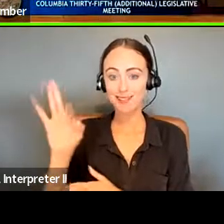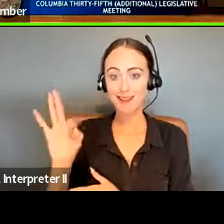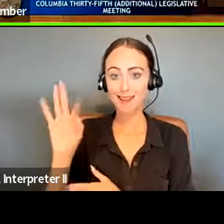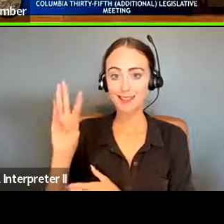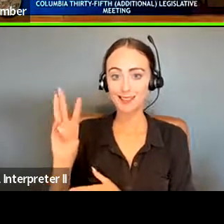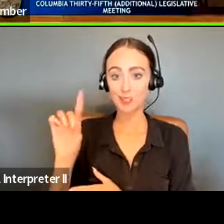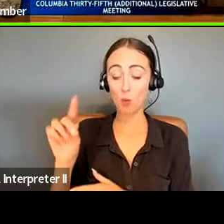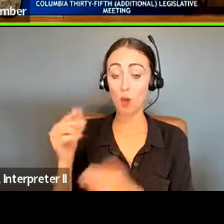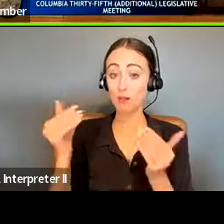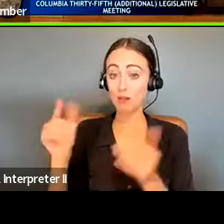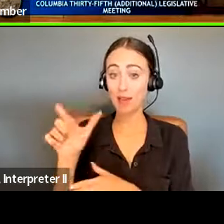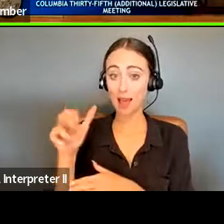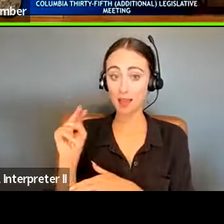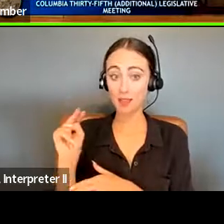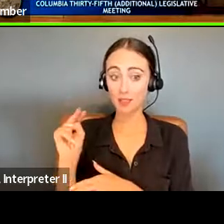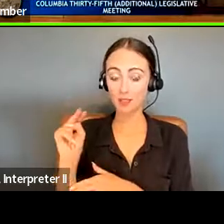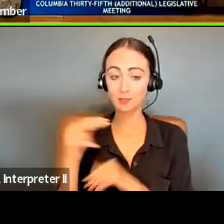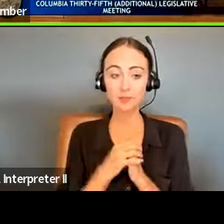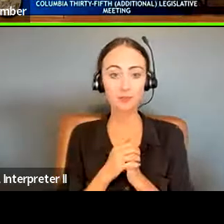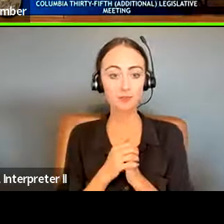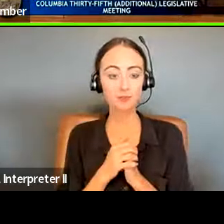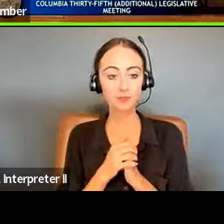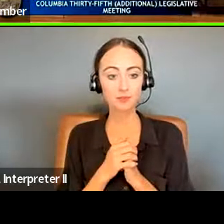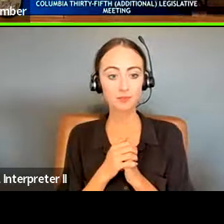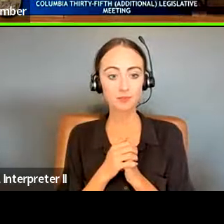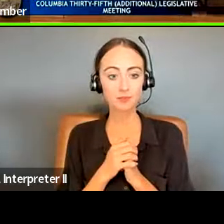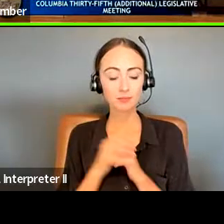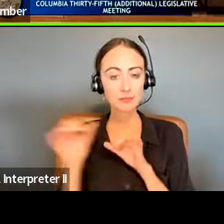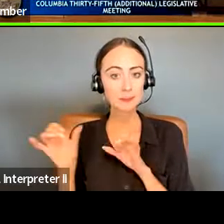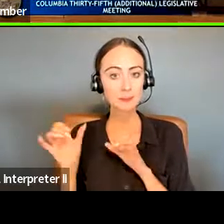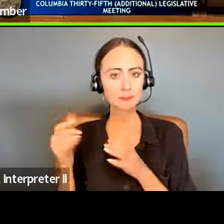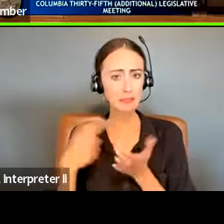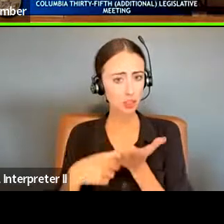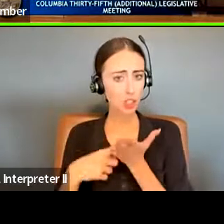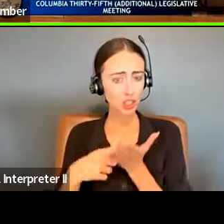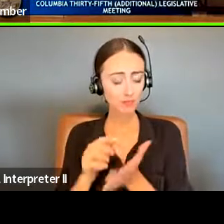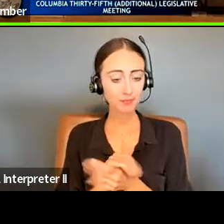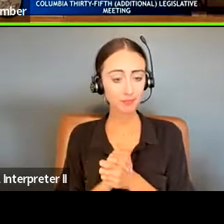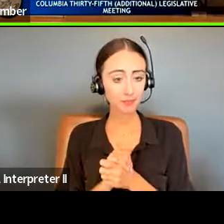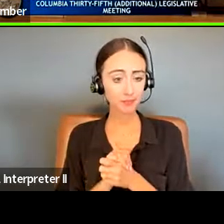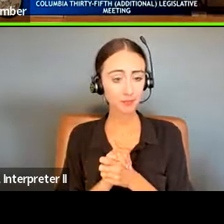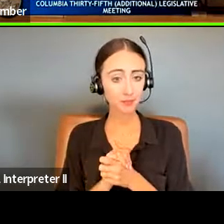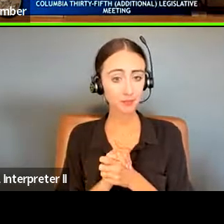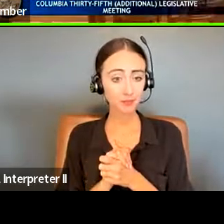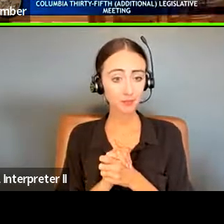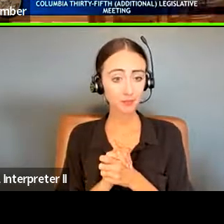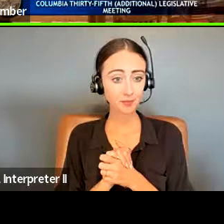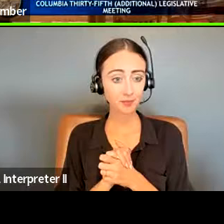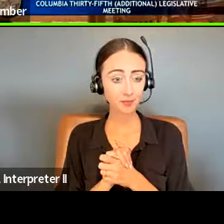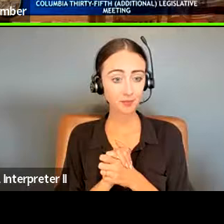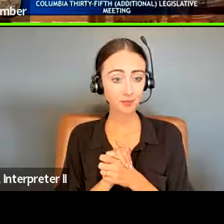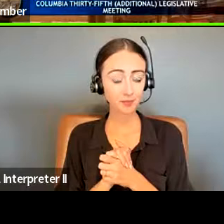Councilmember Allen, So move, Mr. Chair. is there discussion?